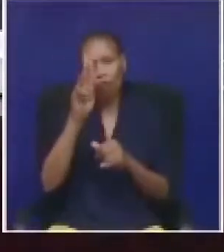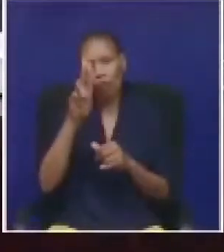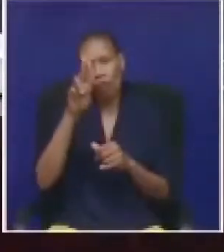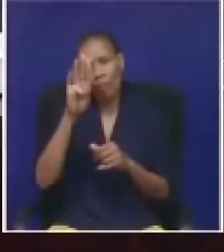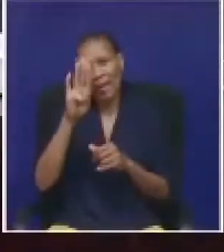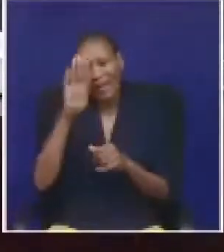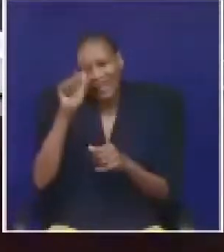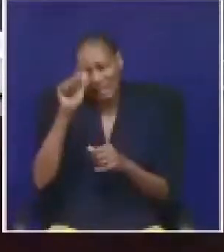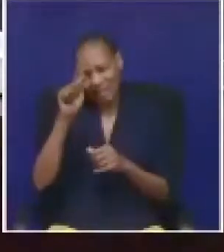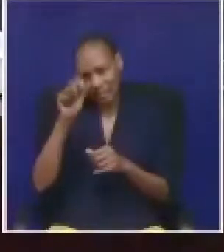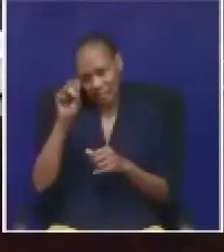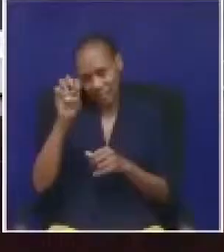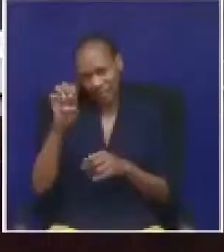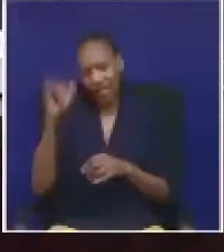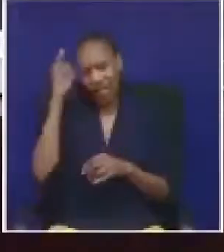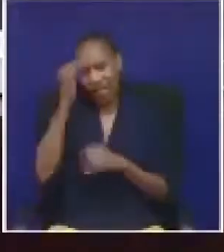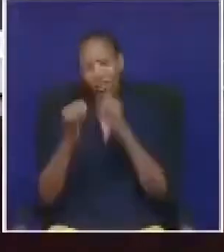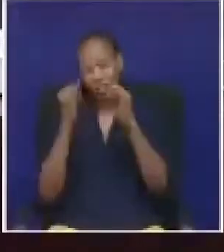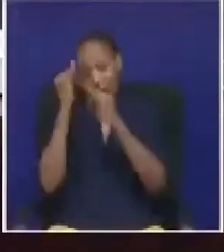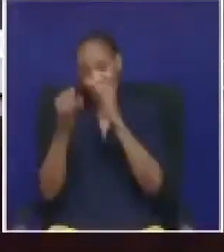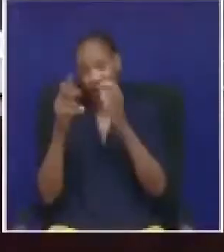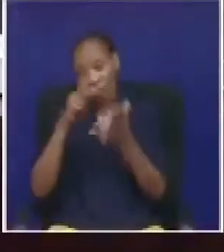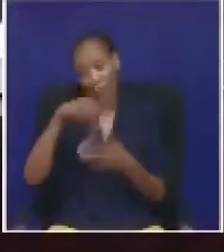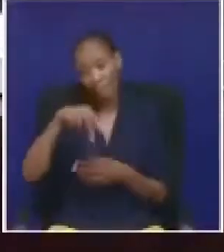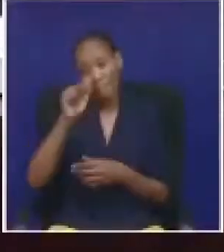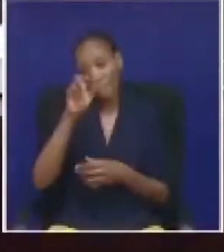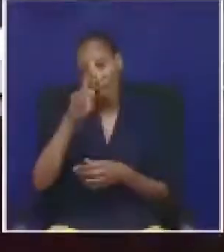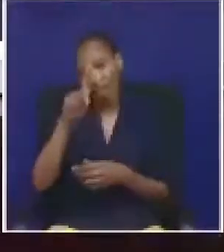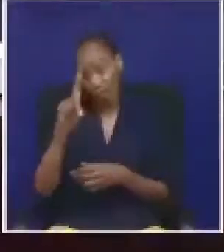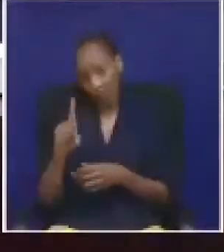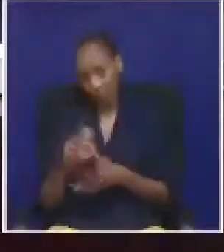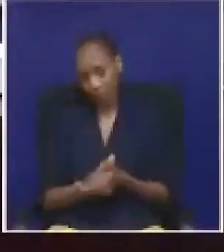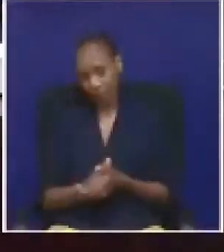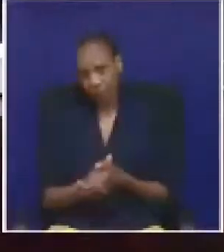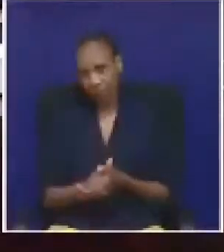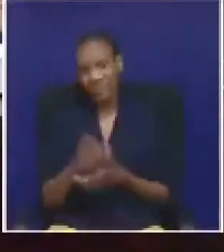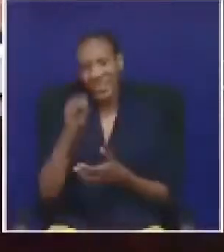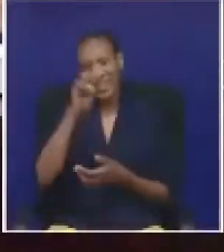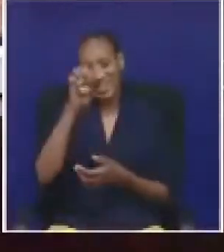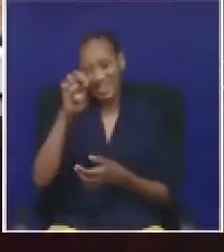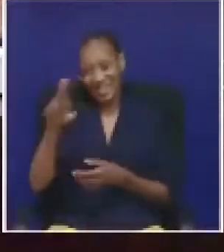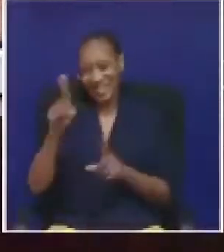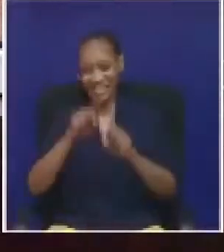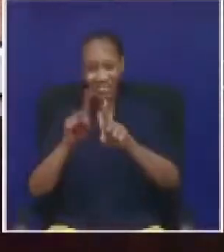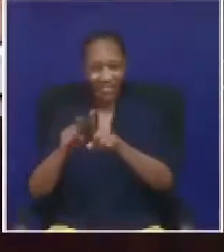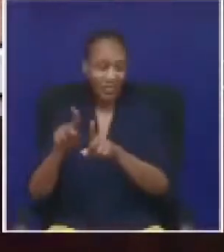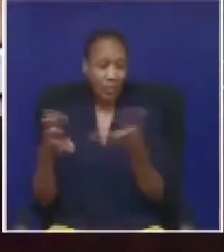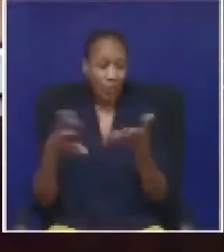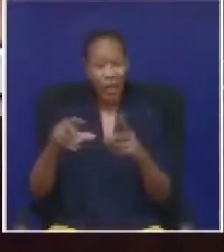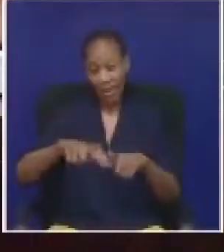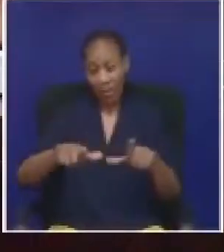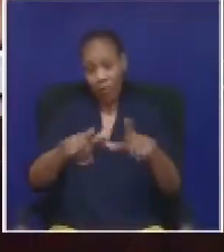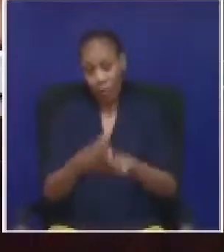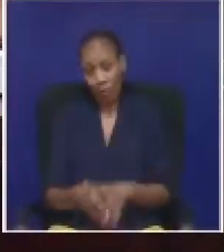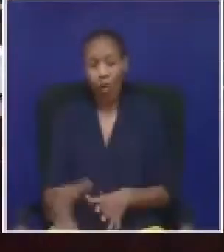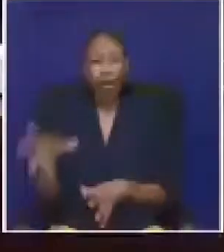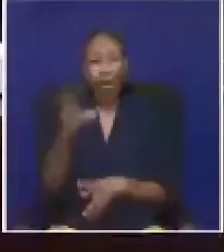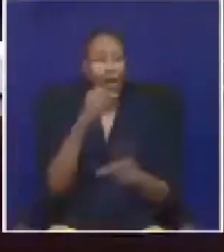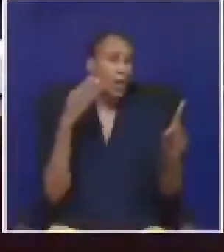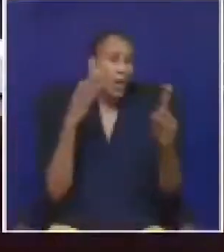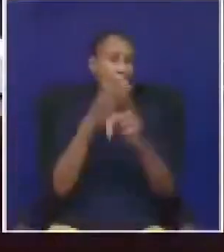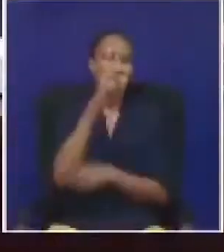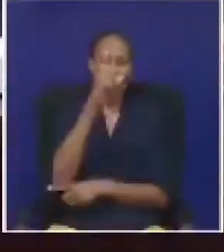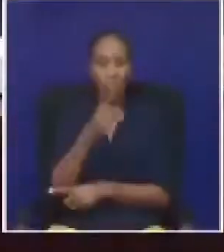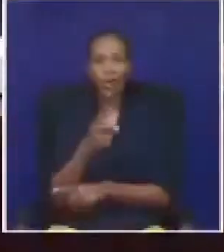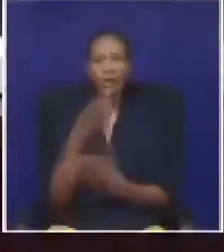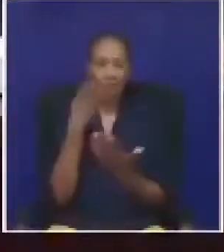Park as a SEZ, aiming to unlock the potential for